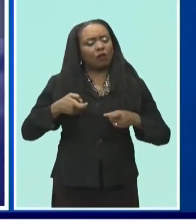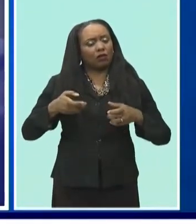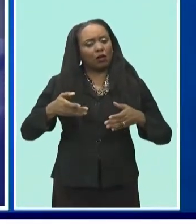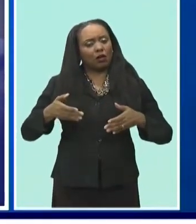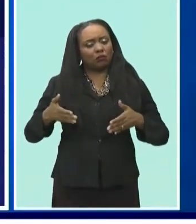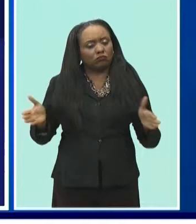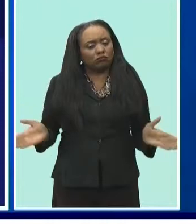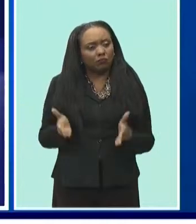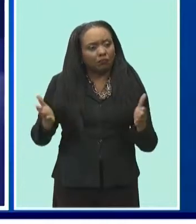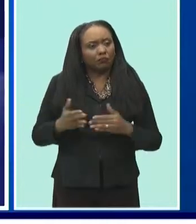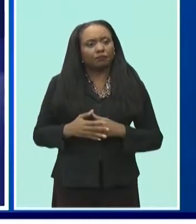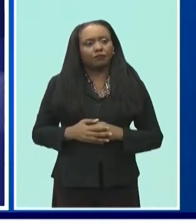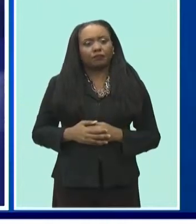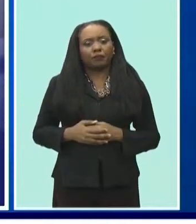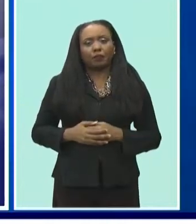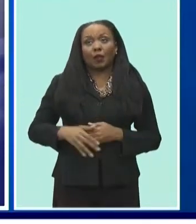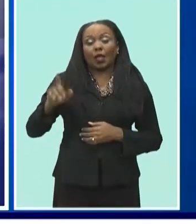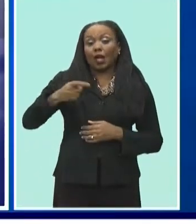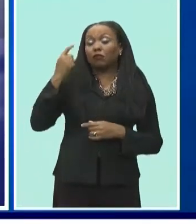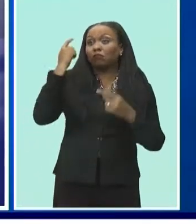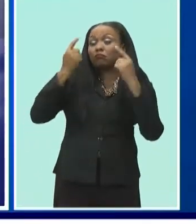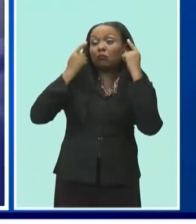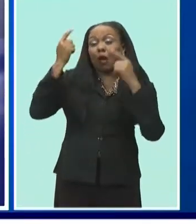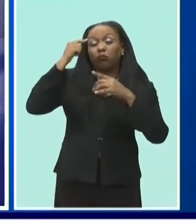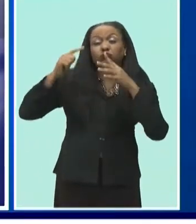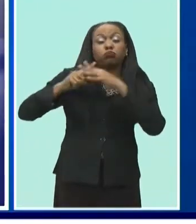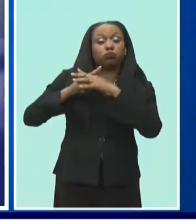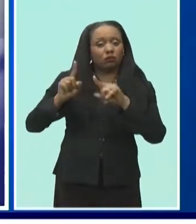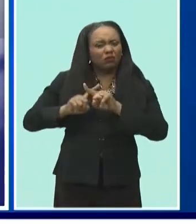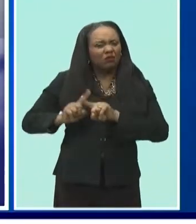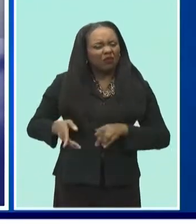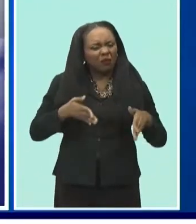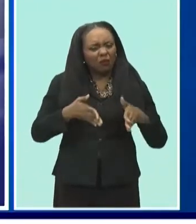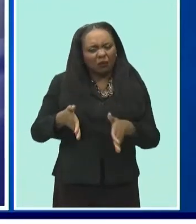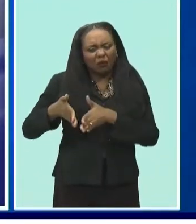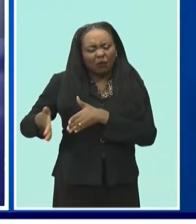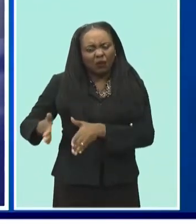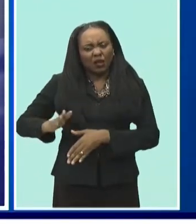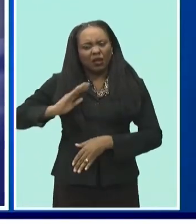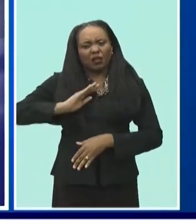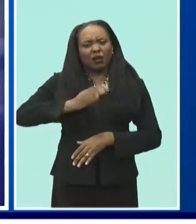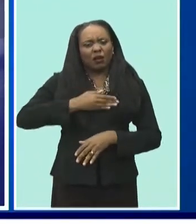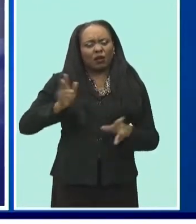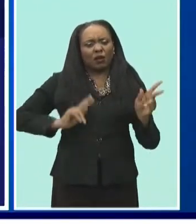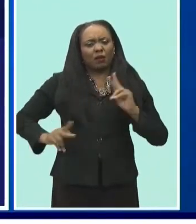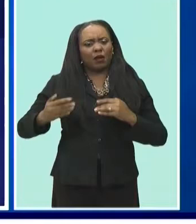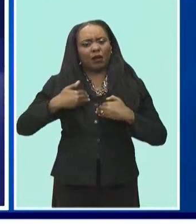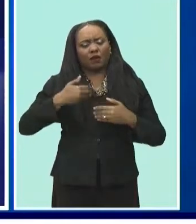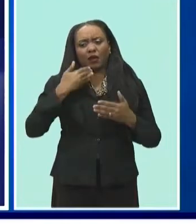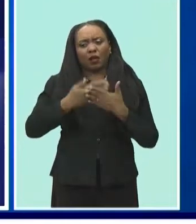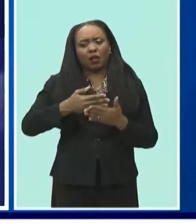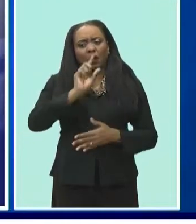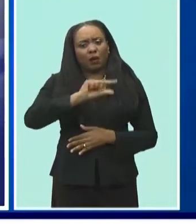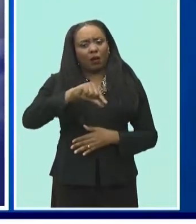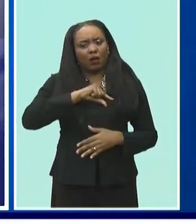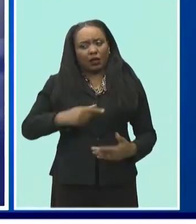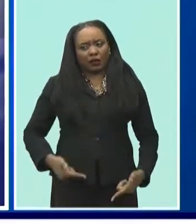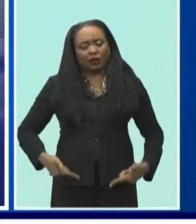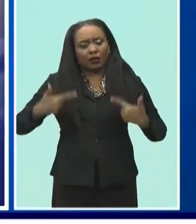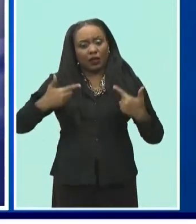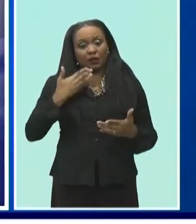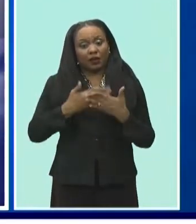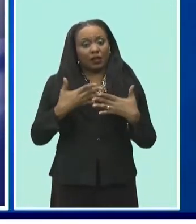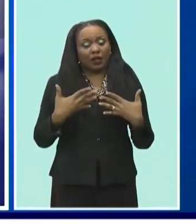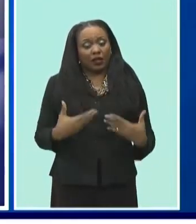and unconventional ways to ensure that our population enjoys a high quality of life and are the most productive and healthiest